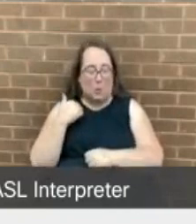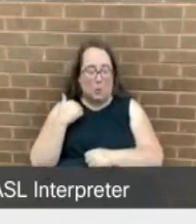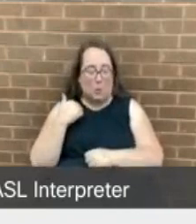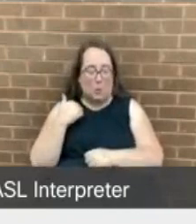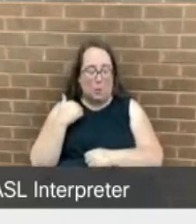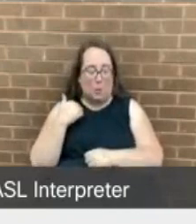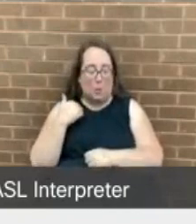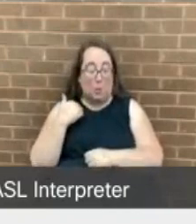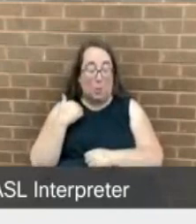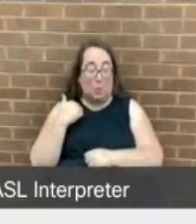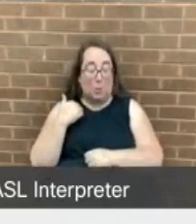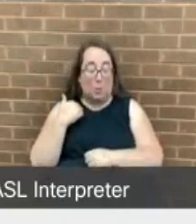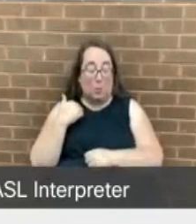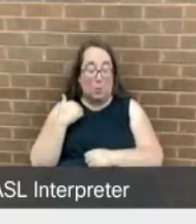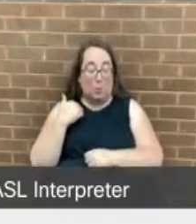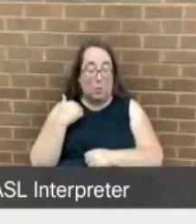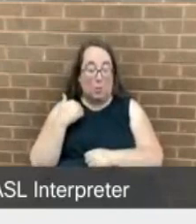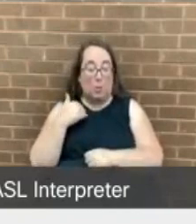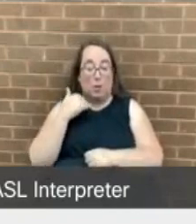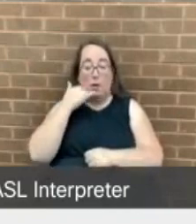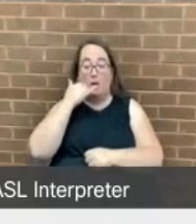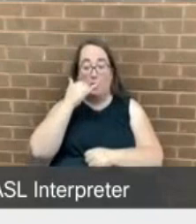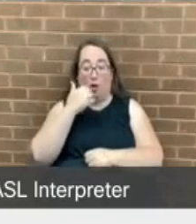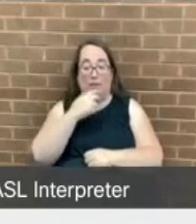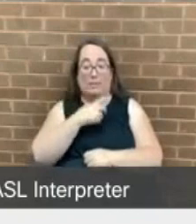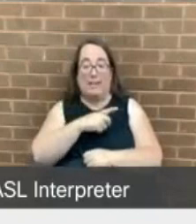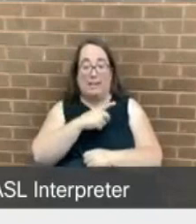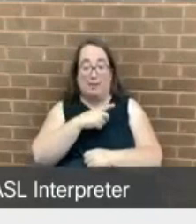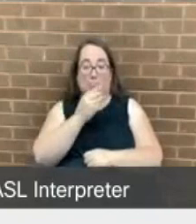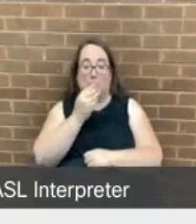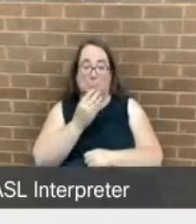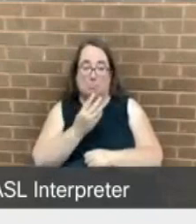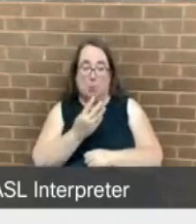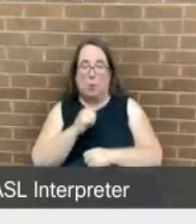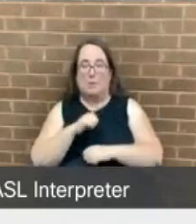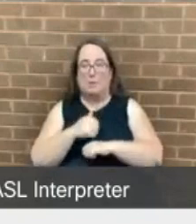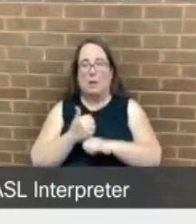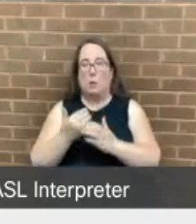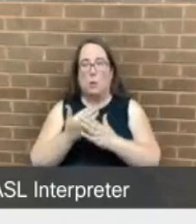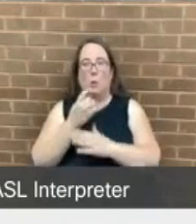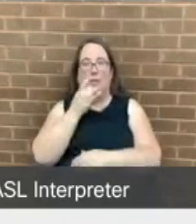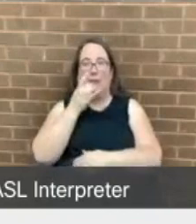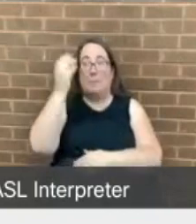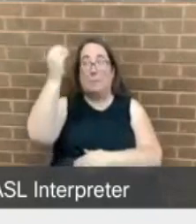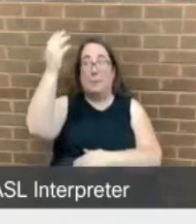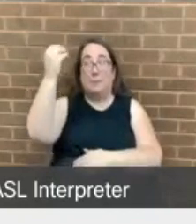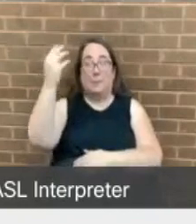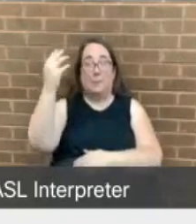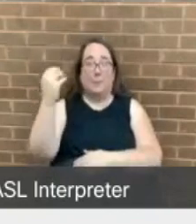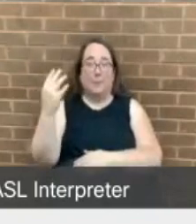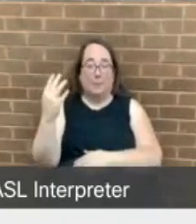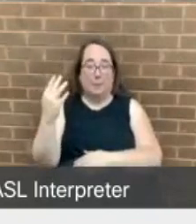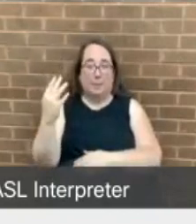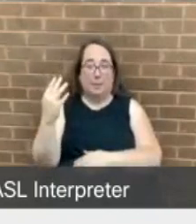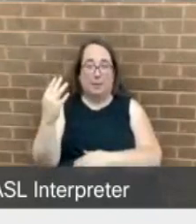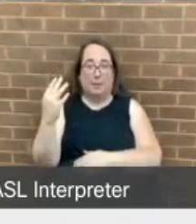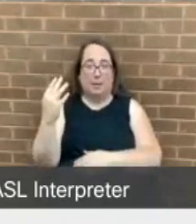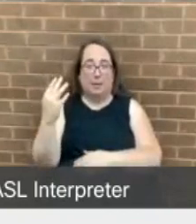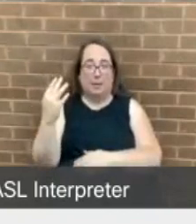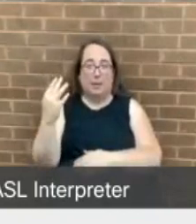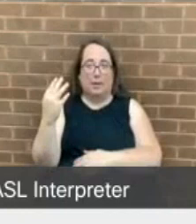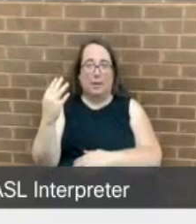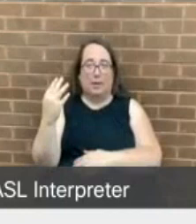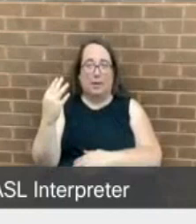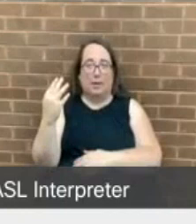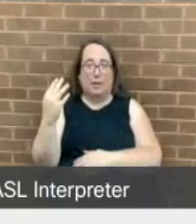I called a delegate to let her know that we were gonna install a new traffic light at a location. And on the other side of the